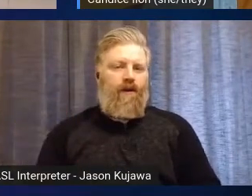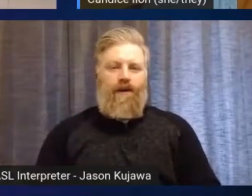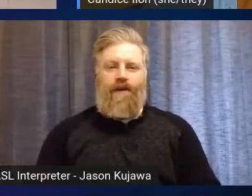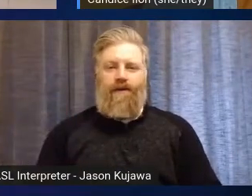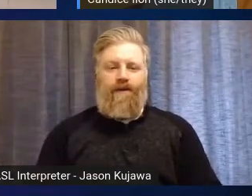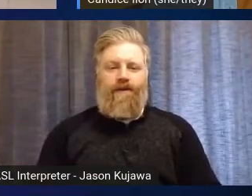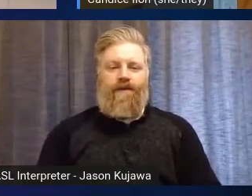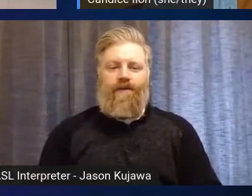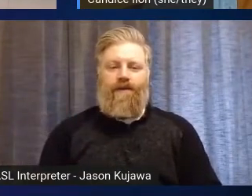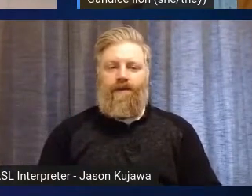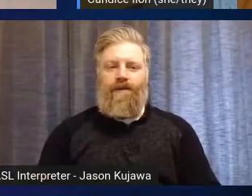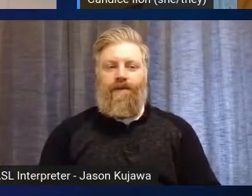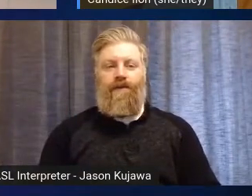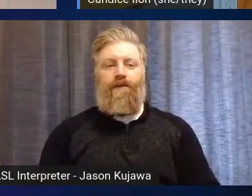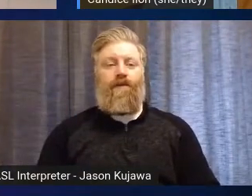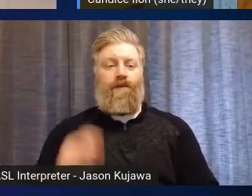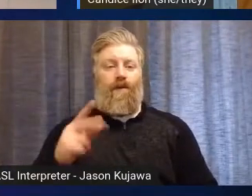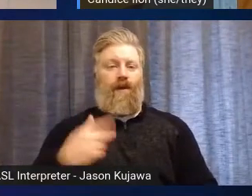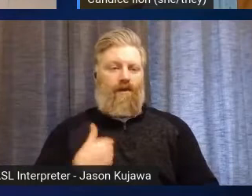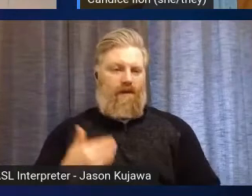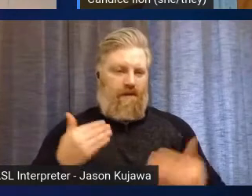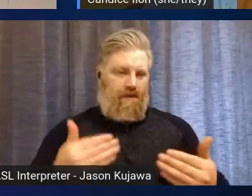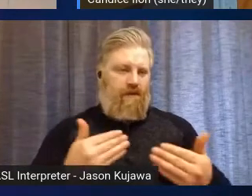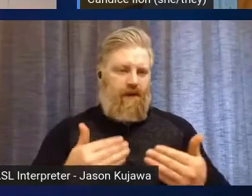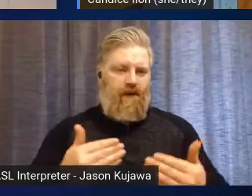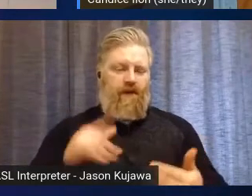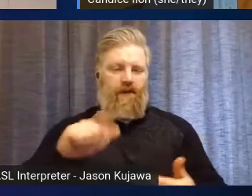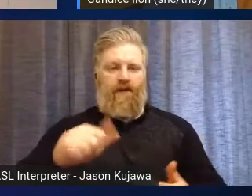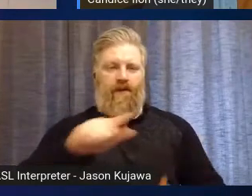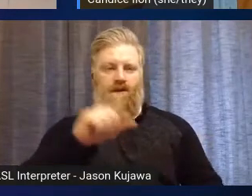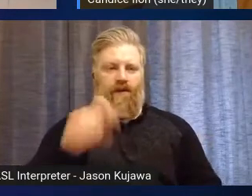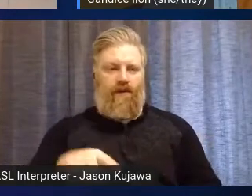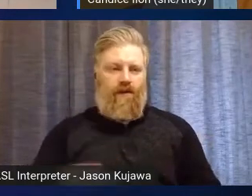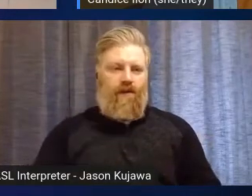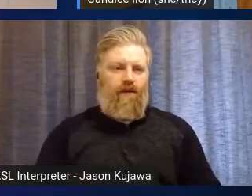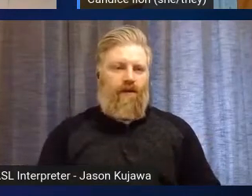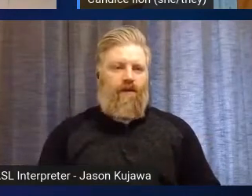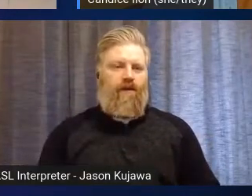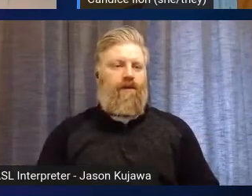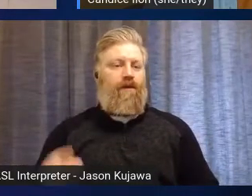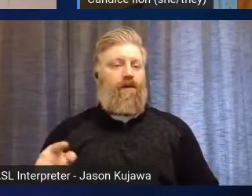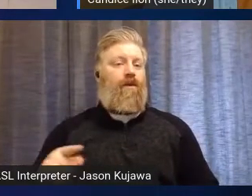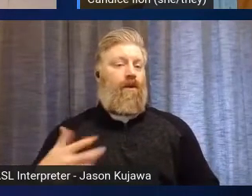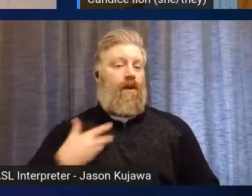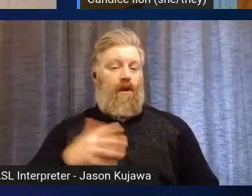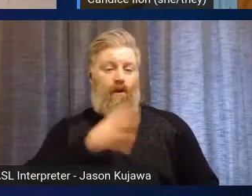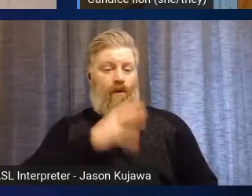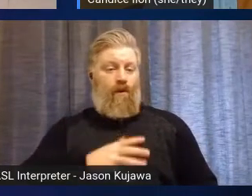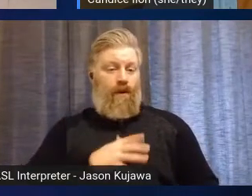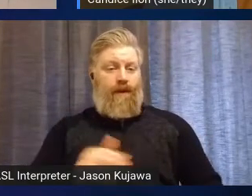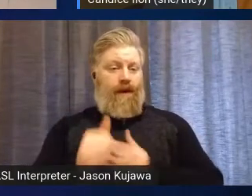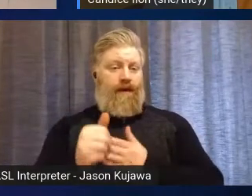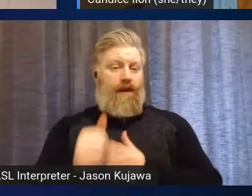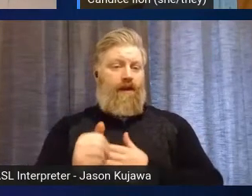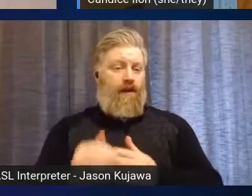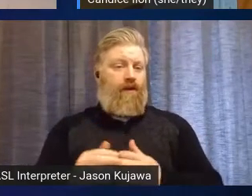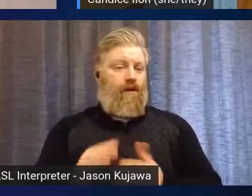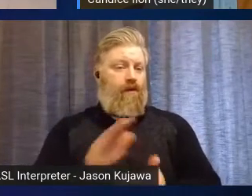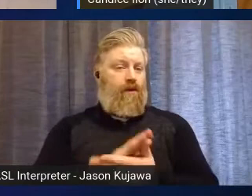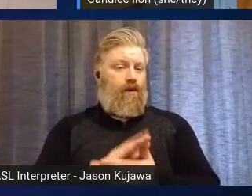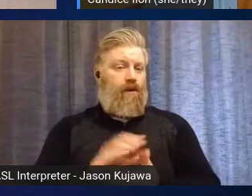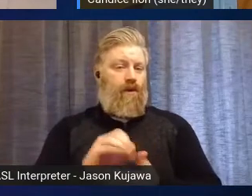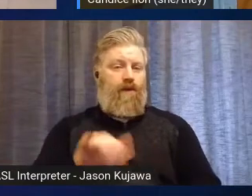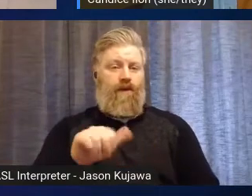questions@nationalbook.org. All right, jump into another one. Here we go. In the class at the Young Women's Leadership School of Astoria, shout out